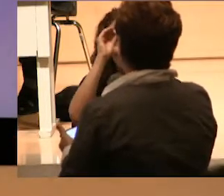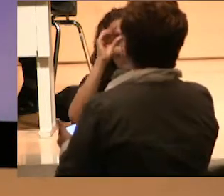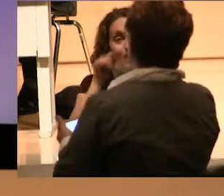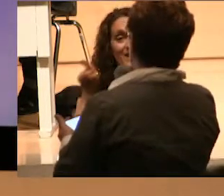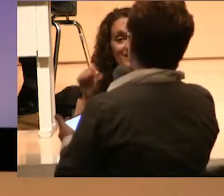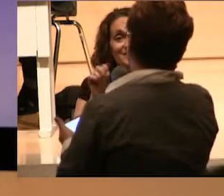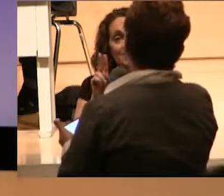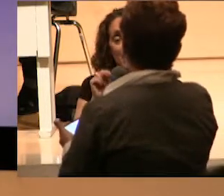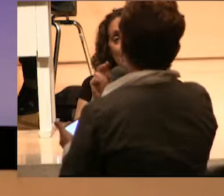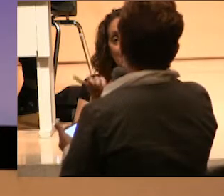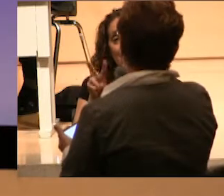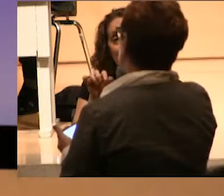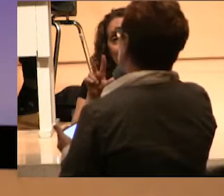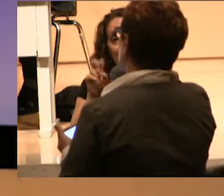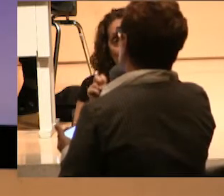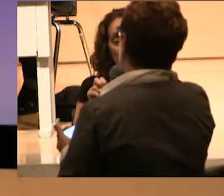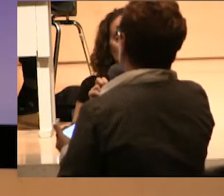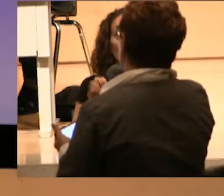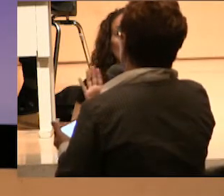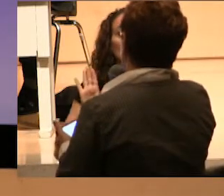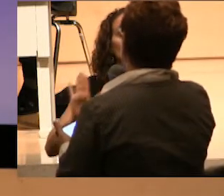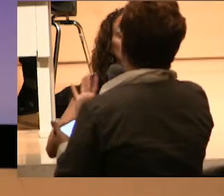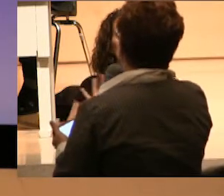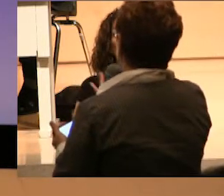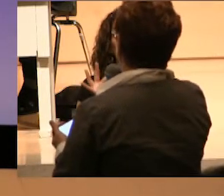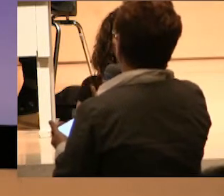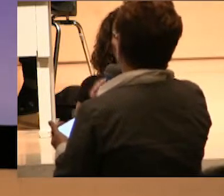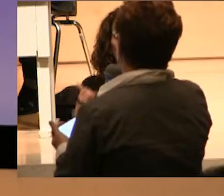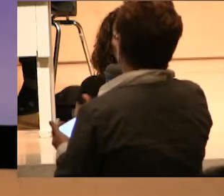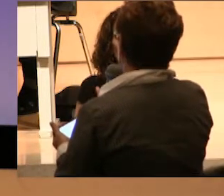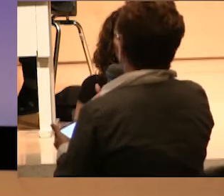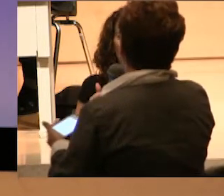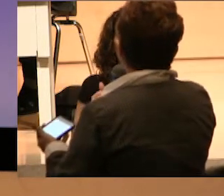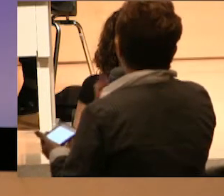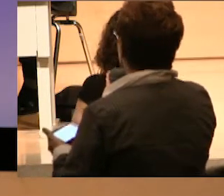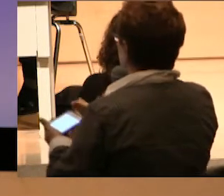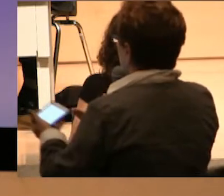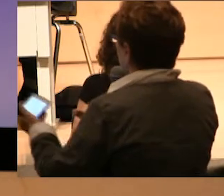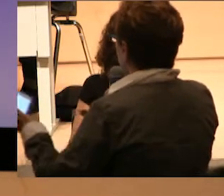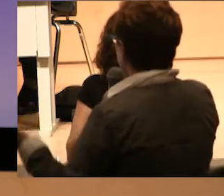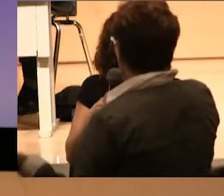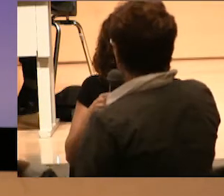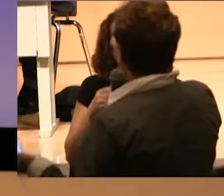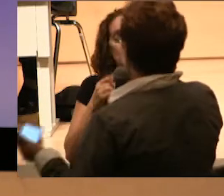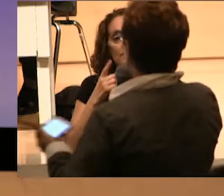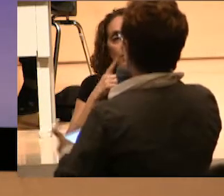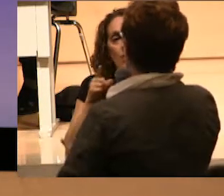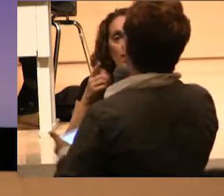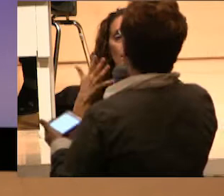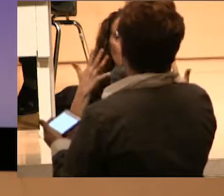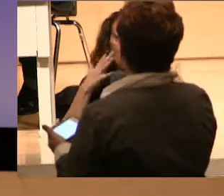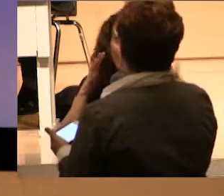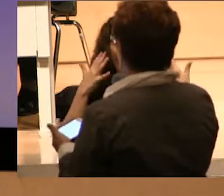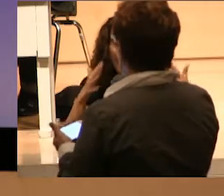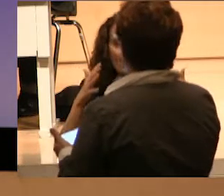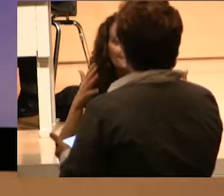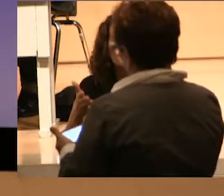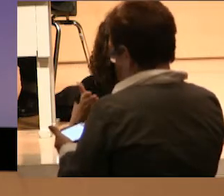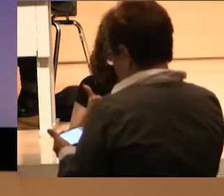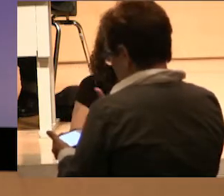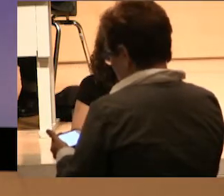Sunnyvale whose family is being sued for noise and garage things that are